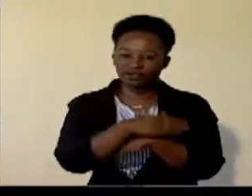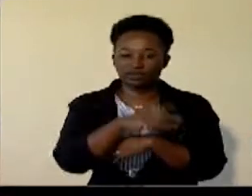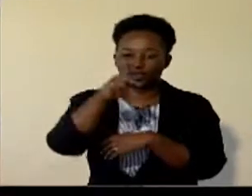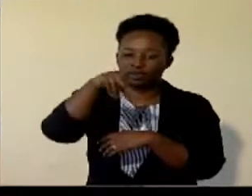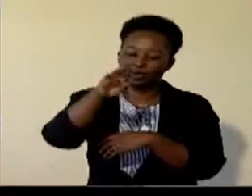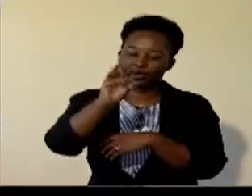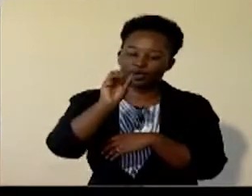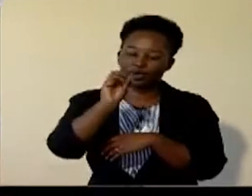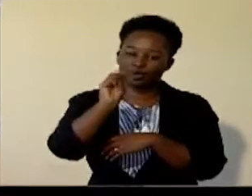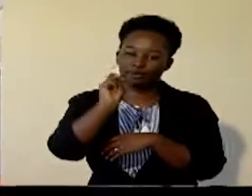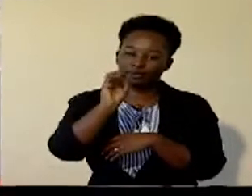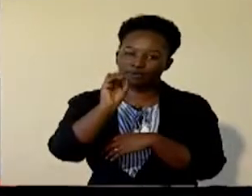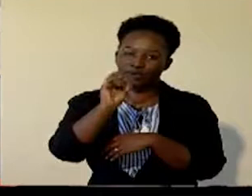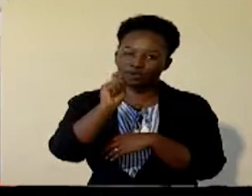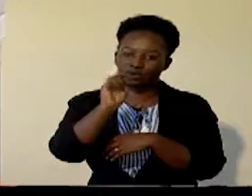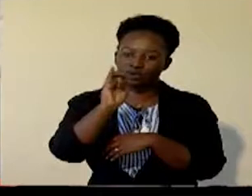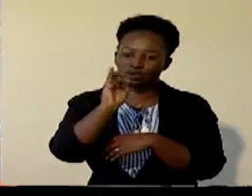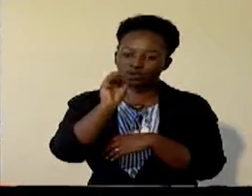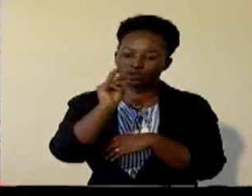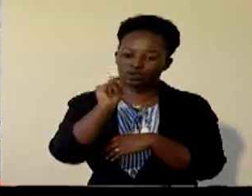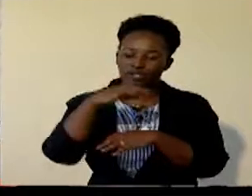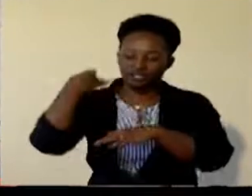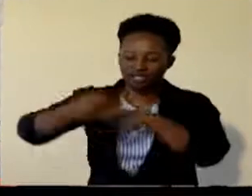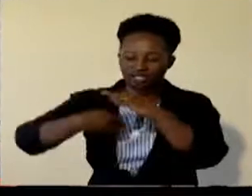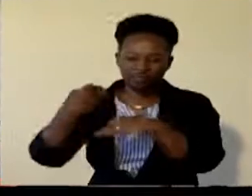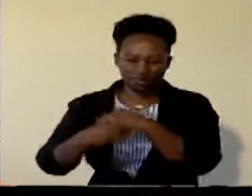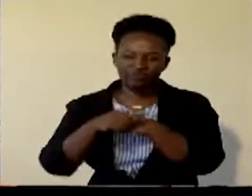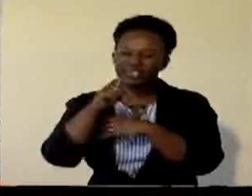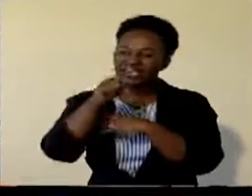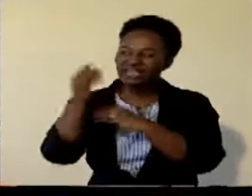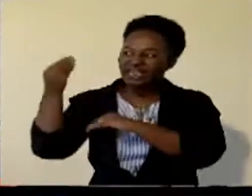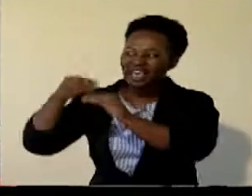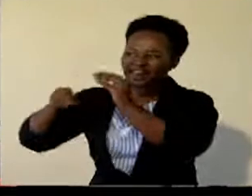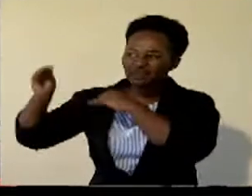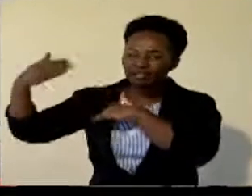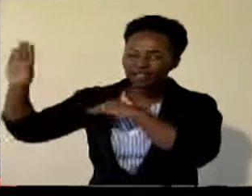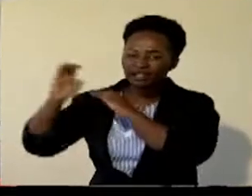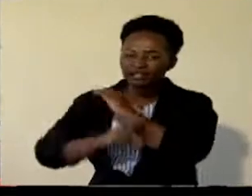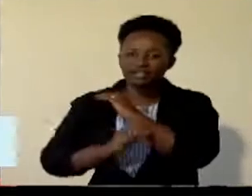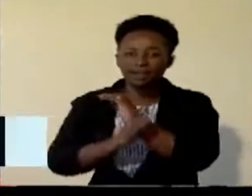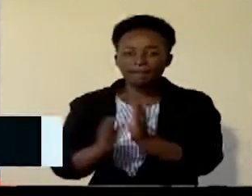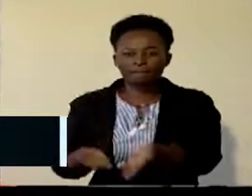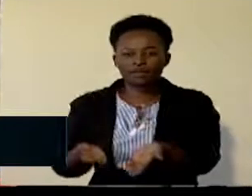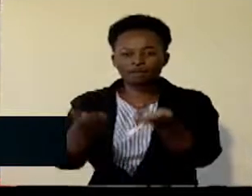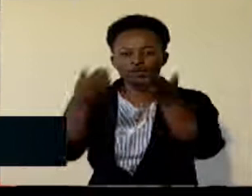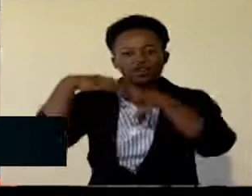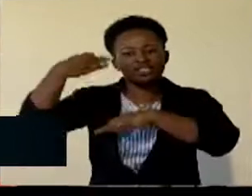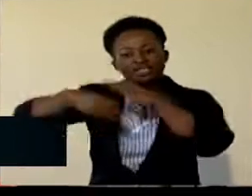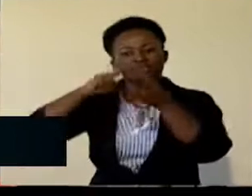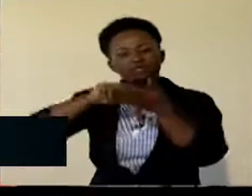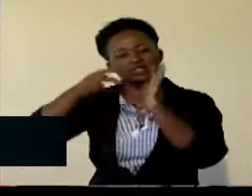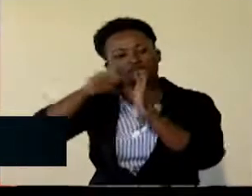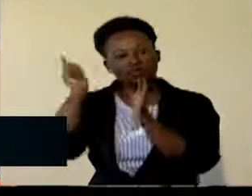export promotion industries? Encouraging, establishing export